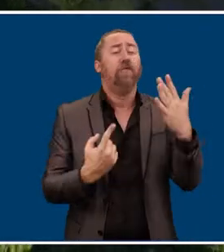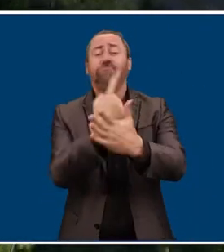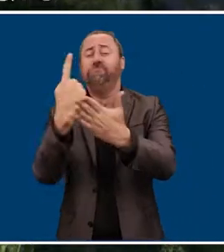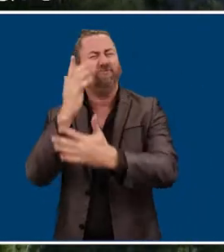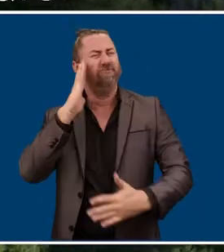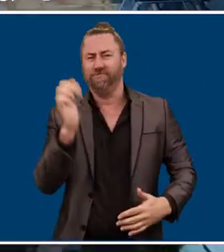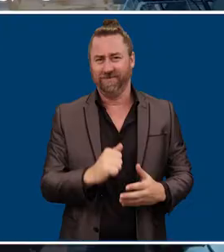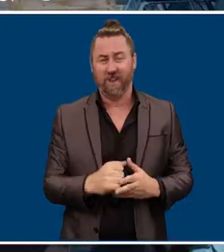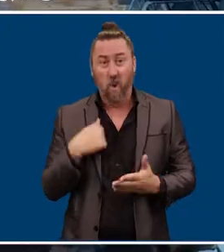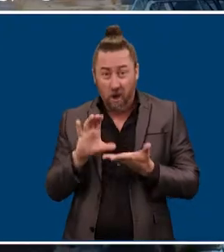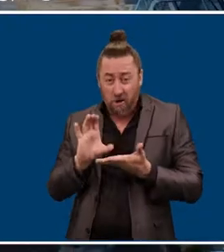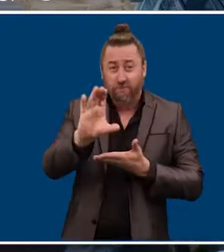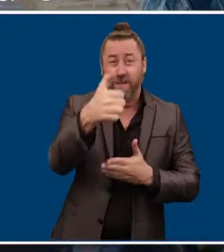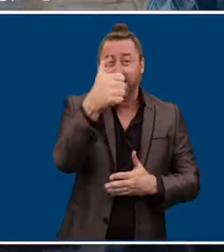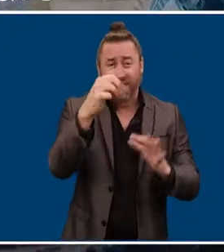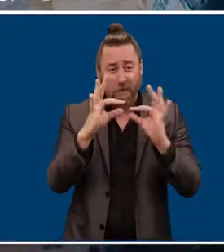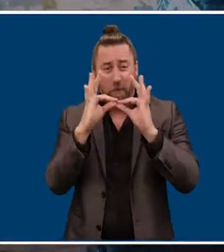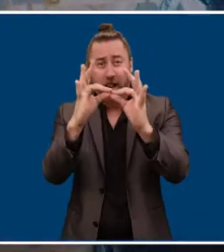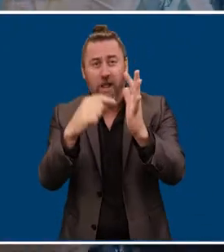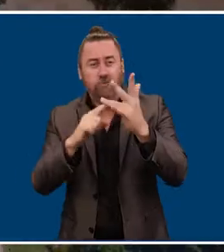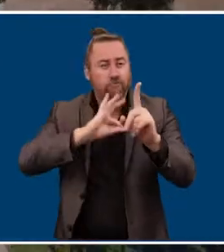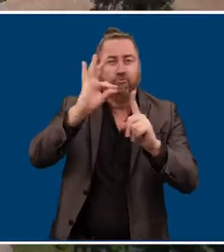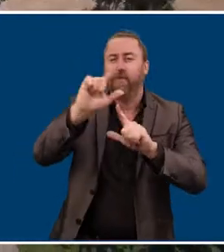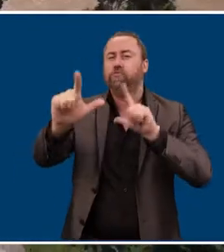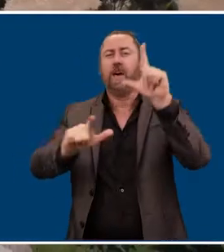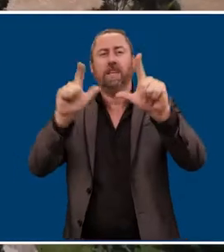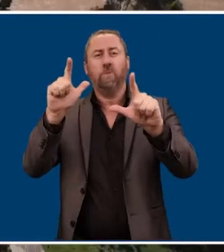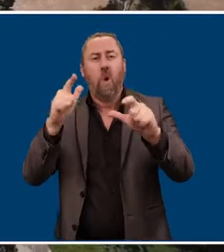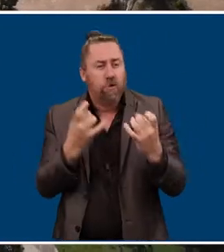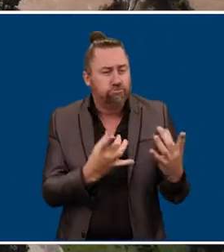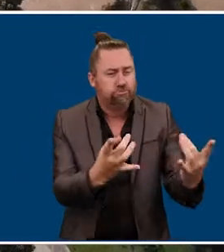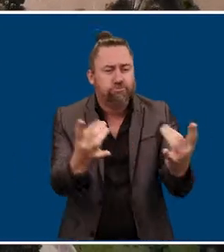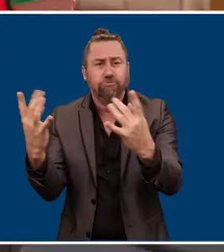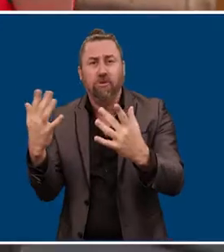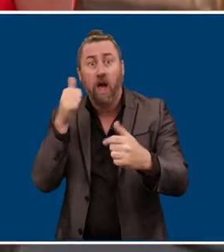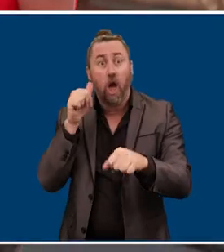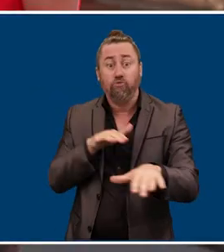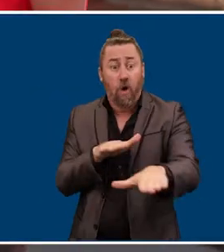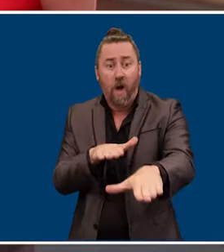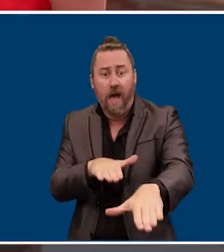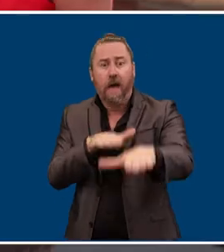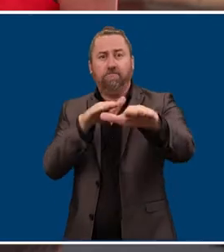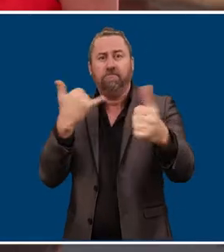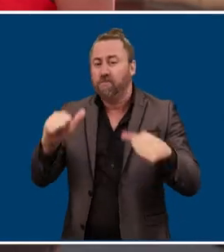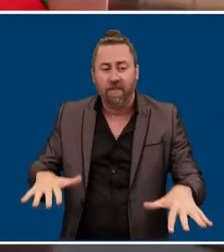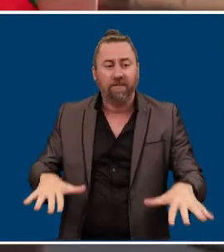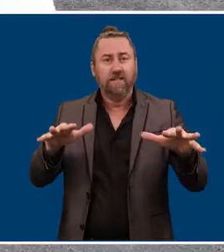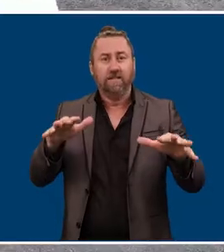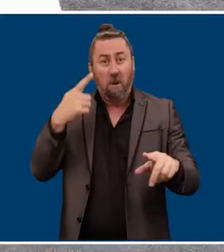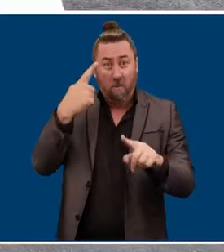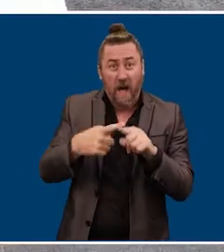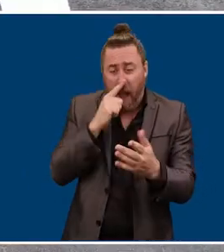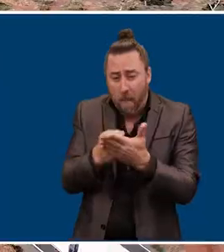We're investing more than $6 billion to improve our transport infrastructure, making your roads more flood resilient and bringing new ways to